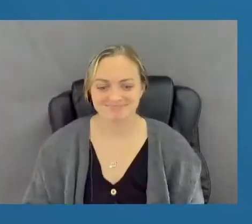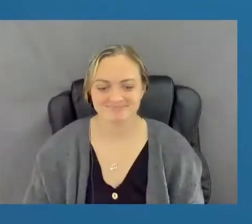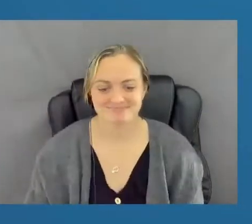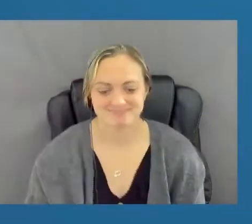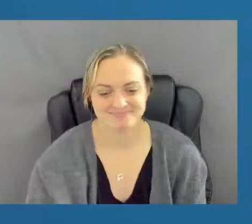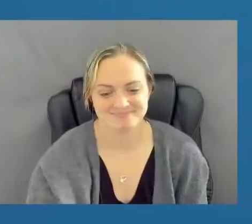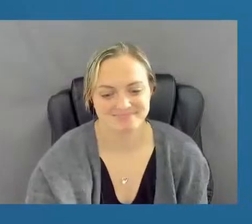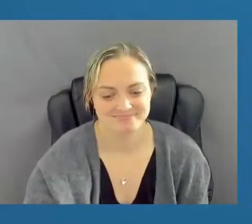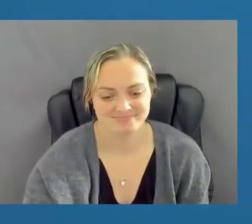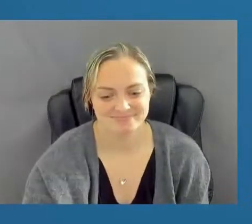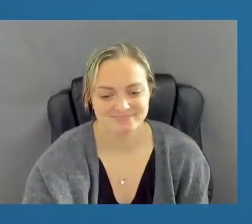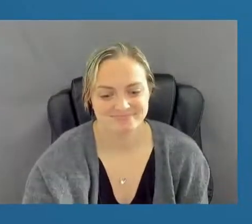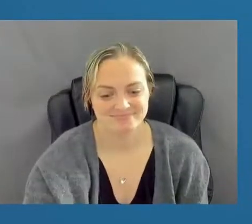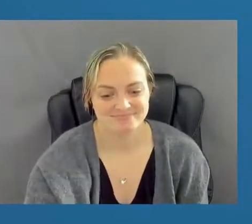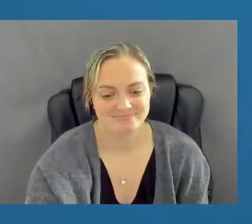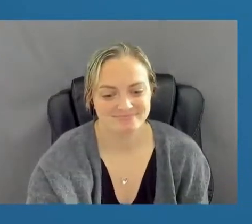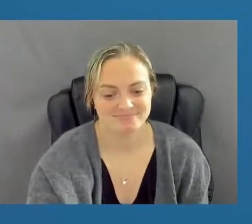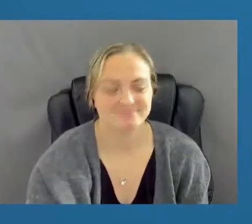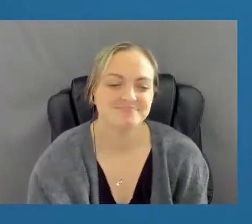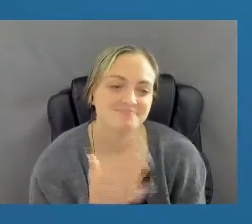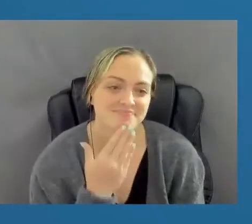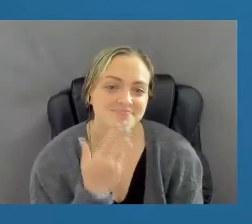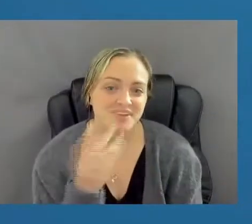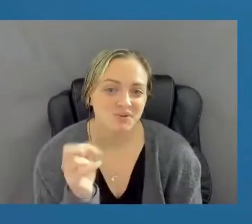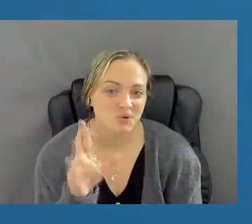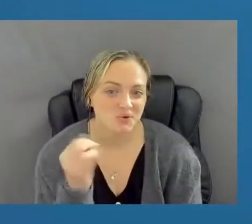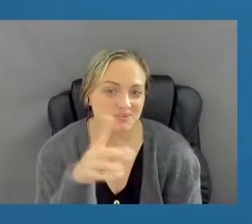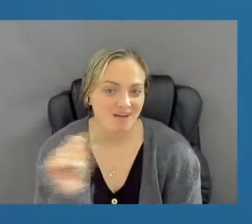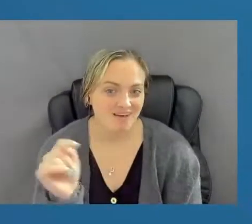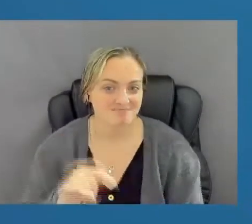Thank you so much. Thank you, Dr. Scott.